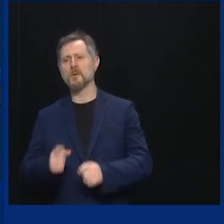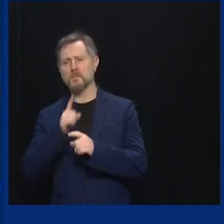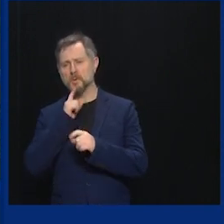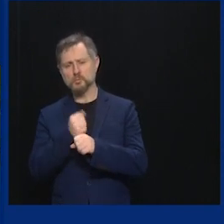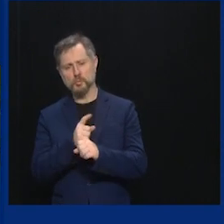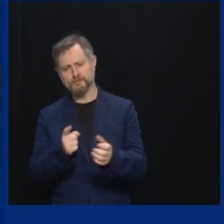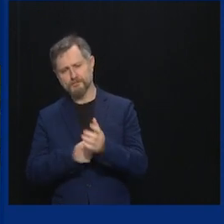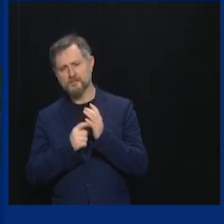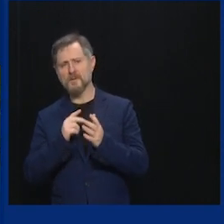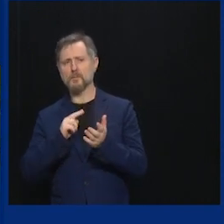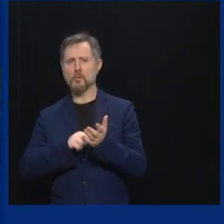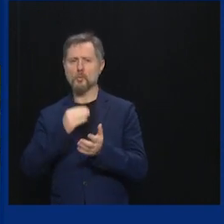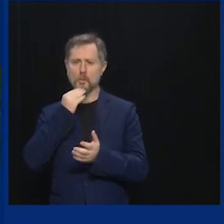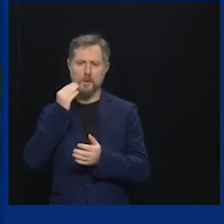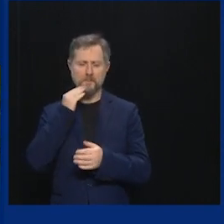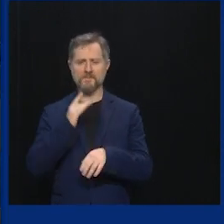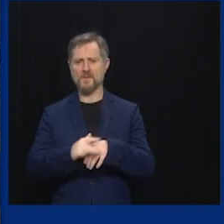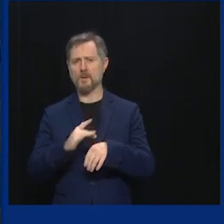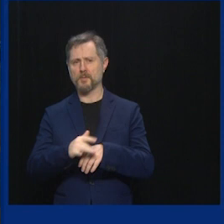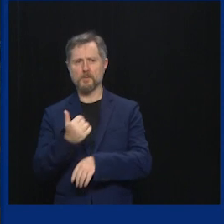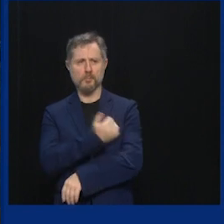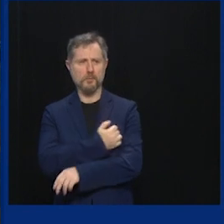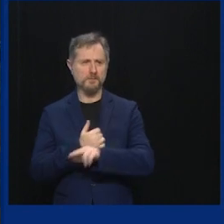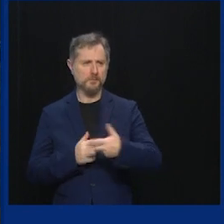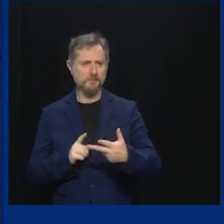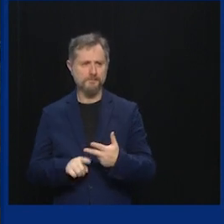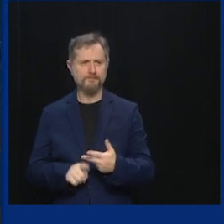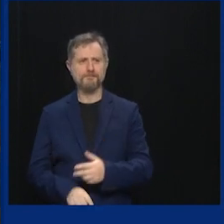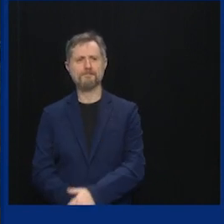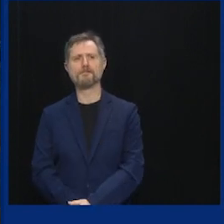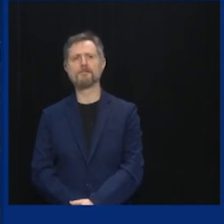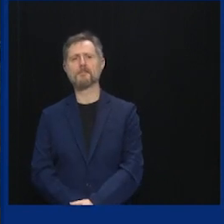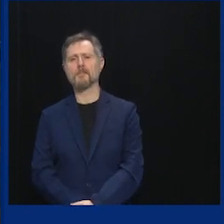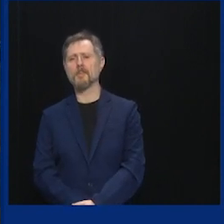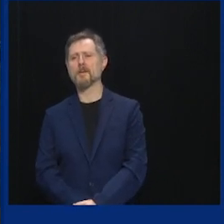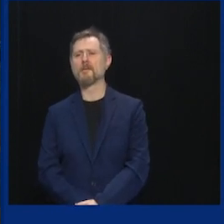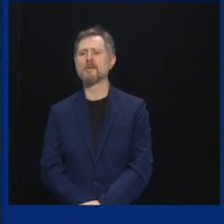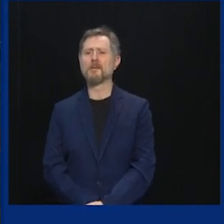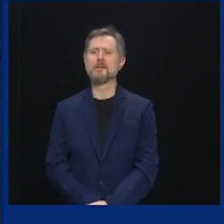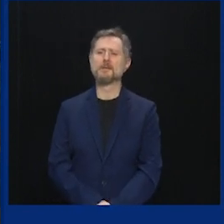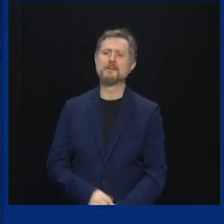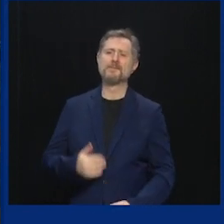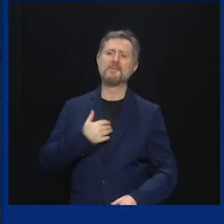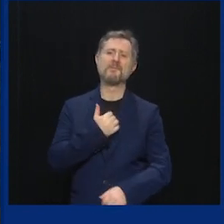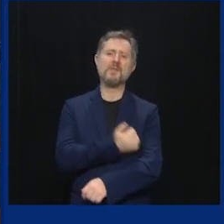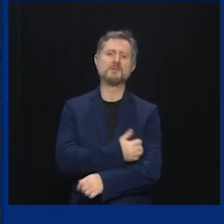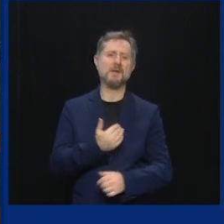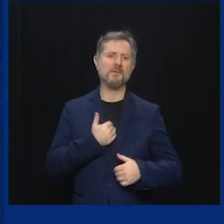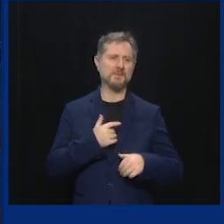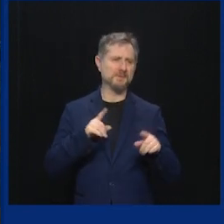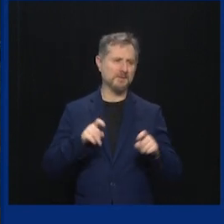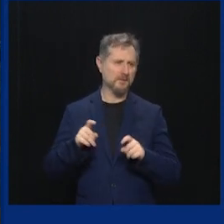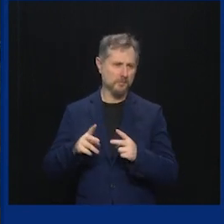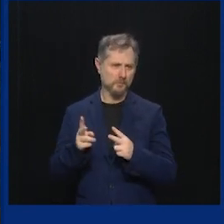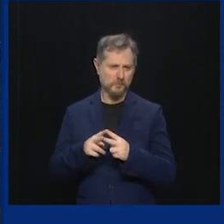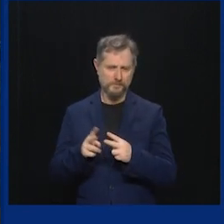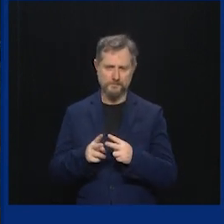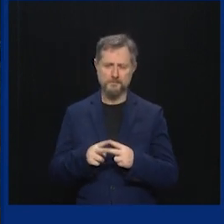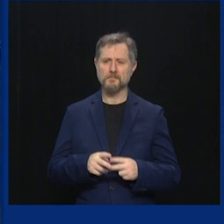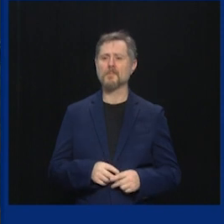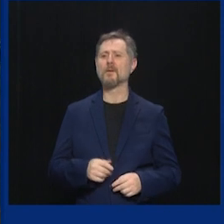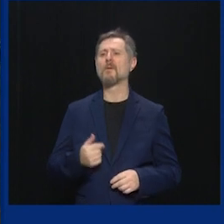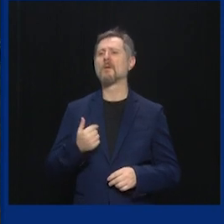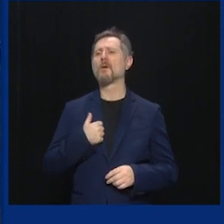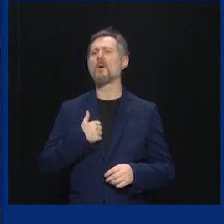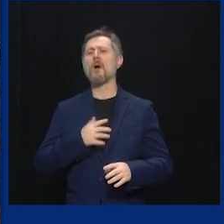and everybody, I mentioned that already. Ramping up our vaccine and testing. Okay, we have our mass vac sites. We